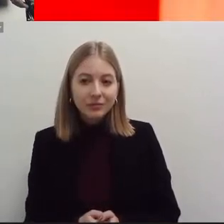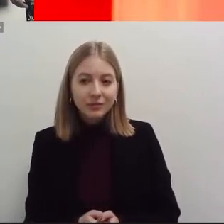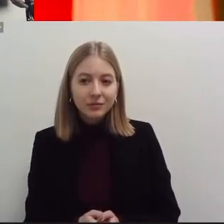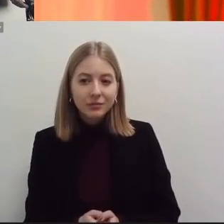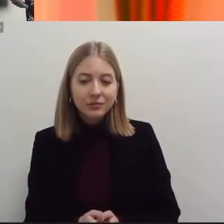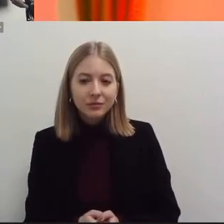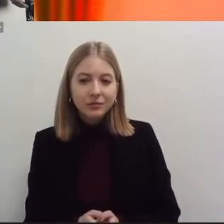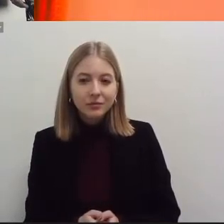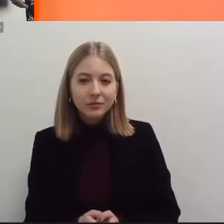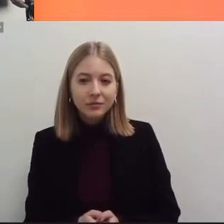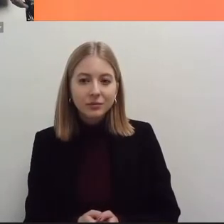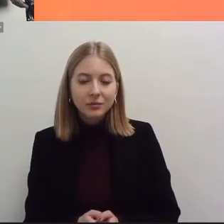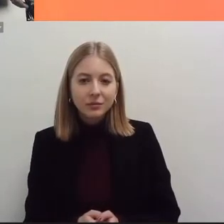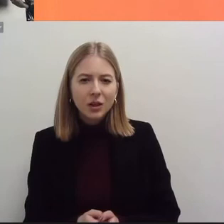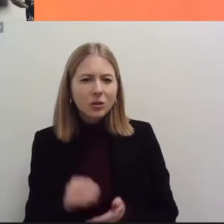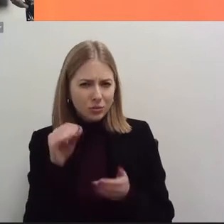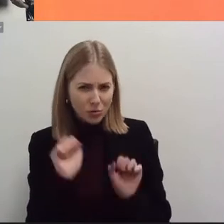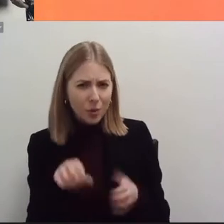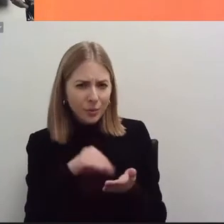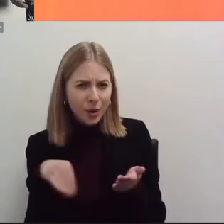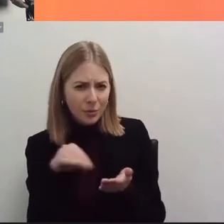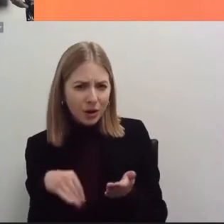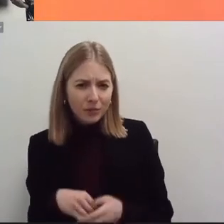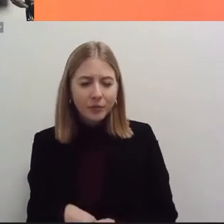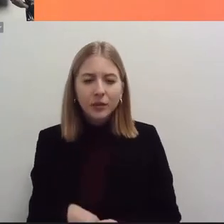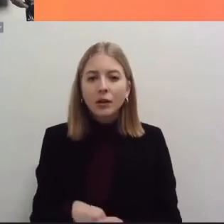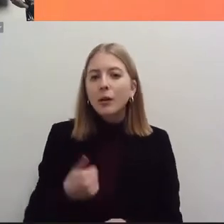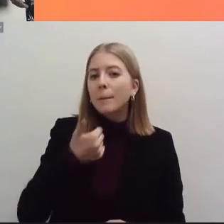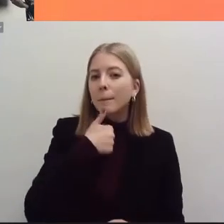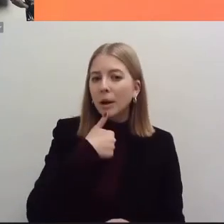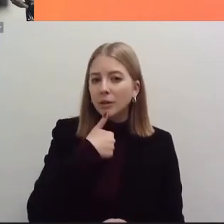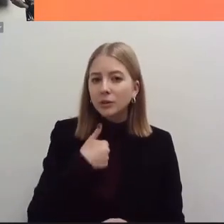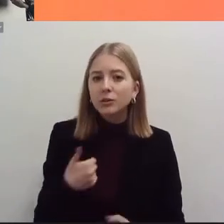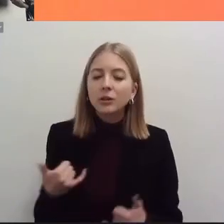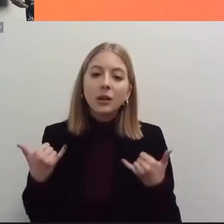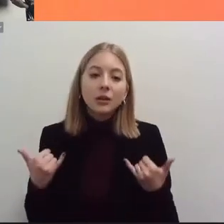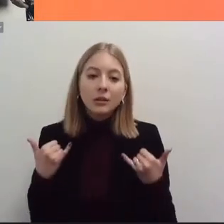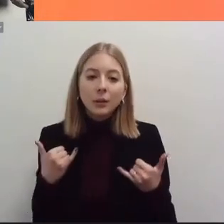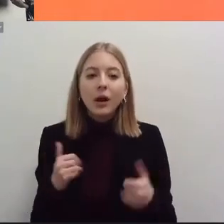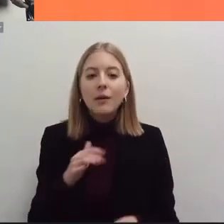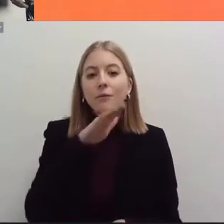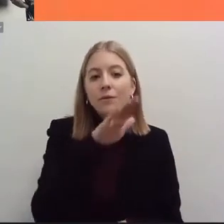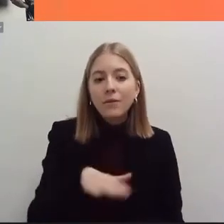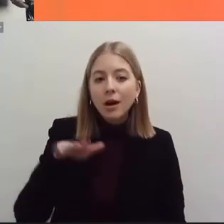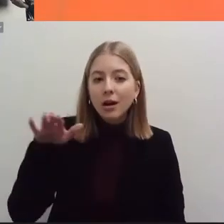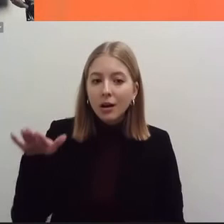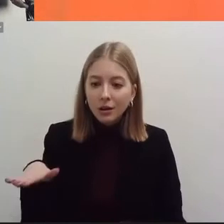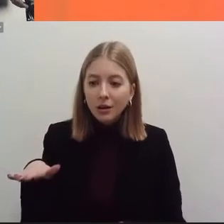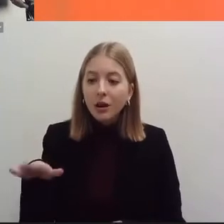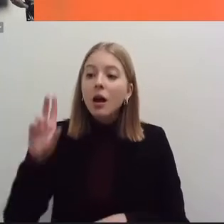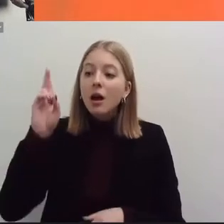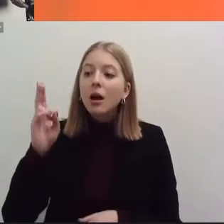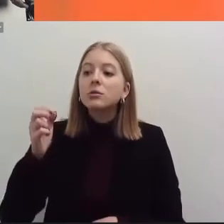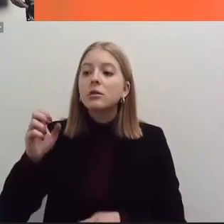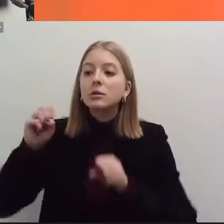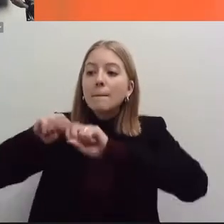the question? Yes. In what ways can we protect special needs children knowing that they face the most harm? Yes. Well, in